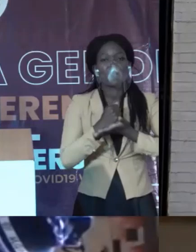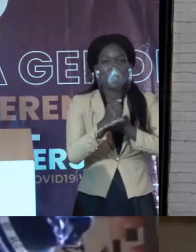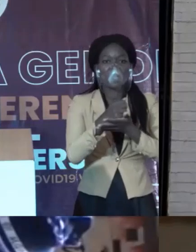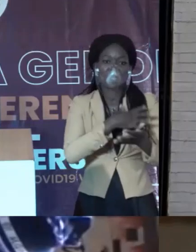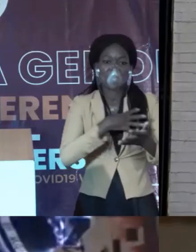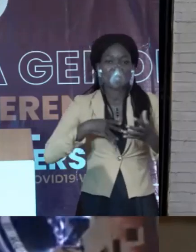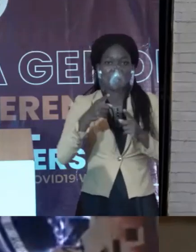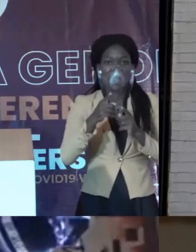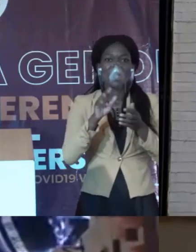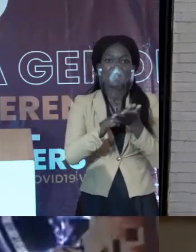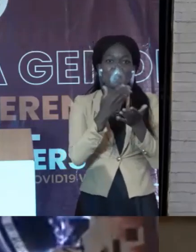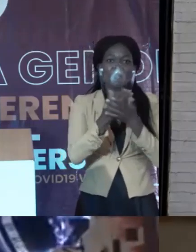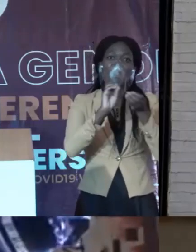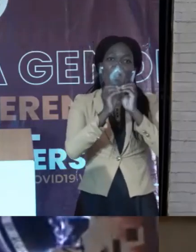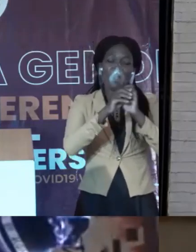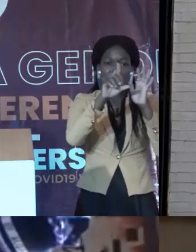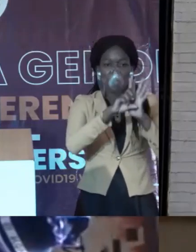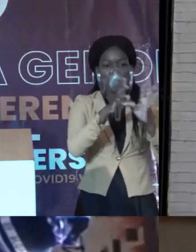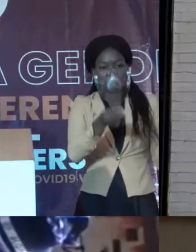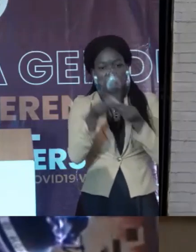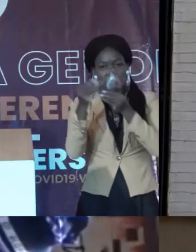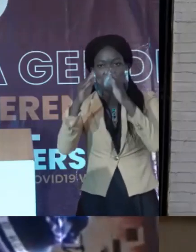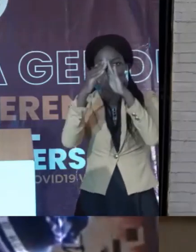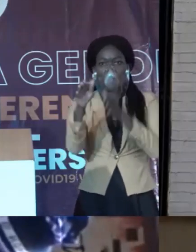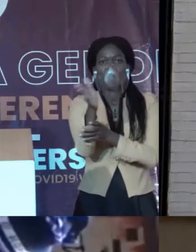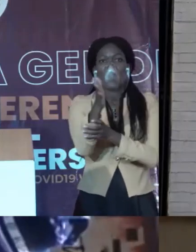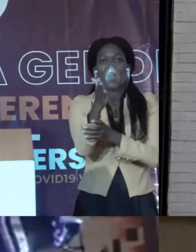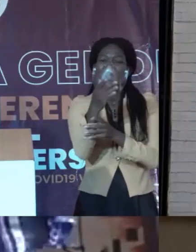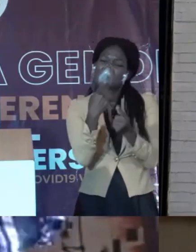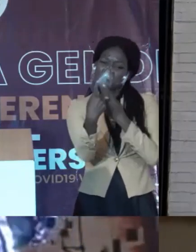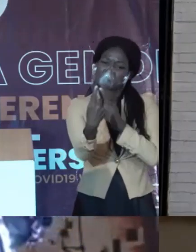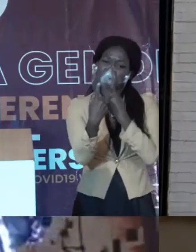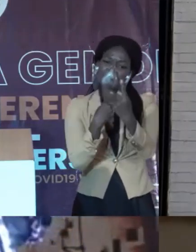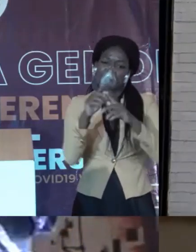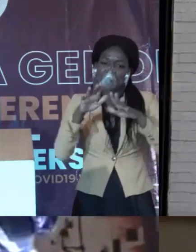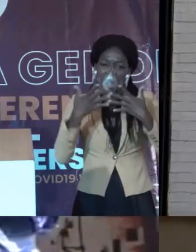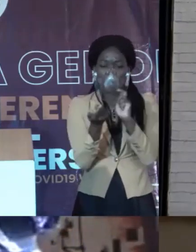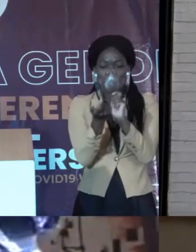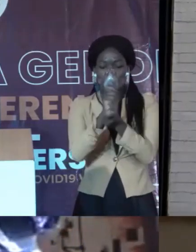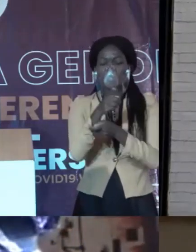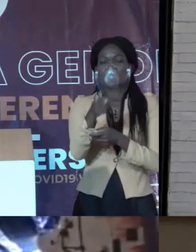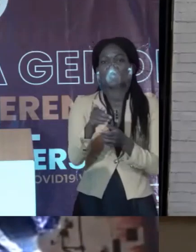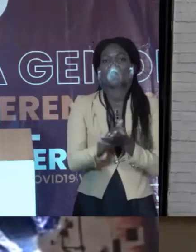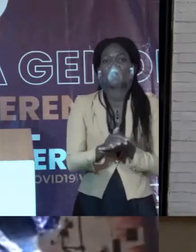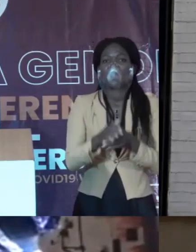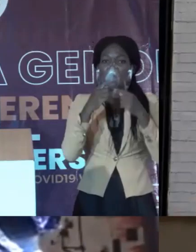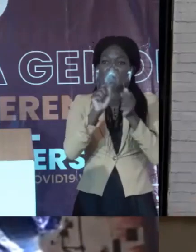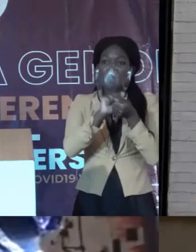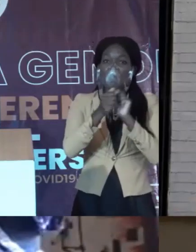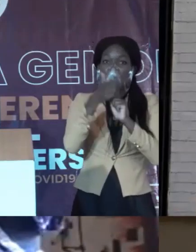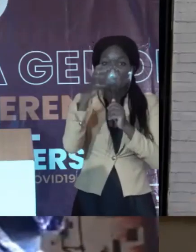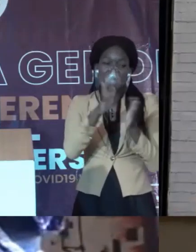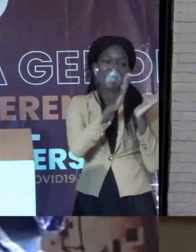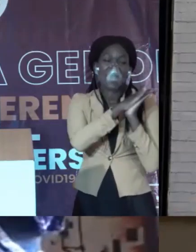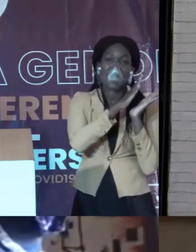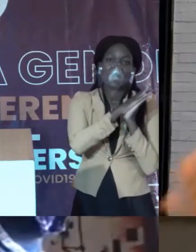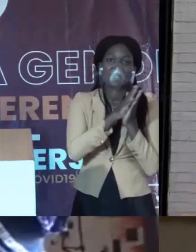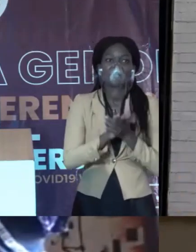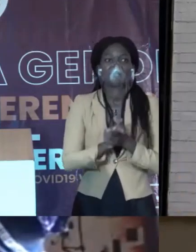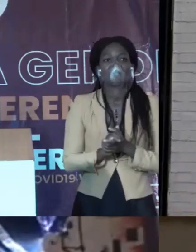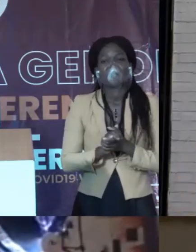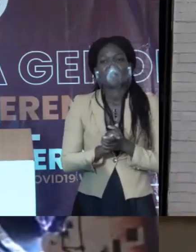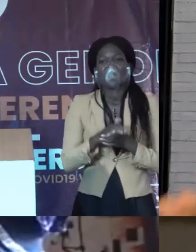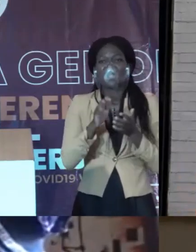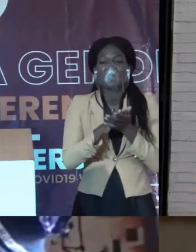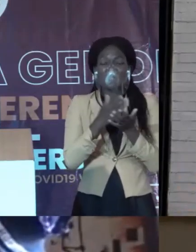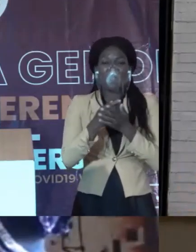you change them. The a lot harder ones are those that are cultural, that need a lot of time in ironing